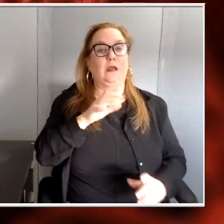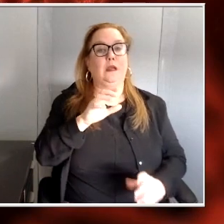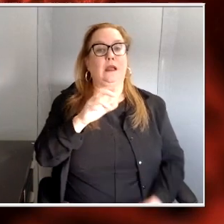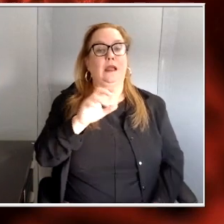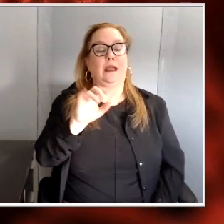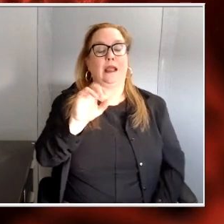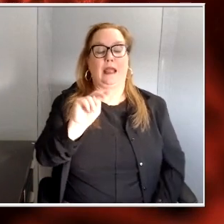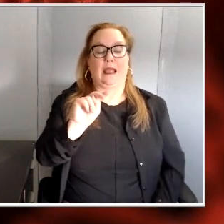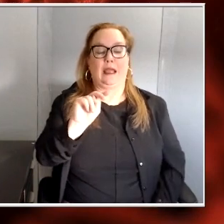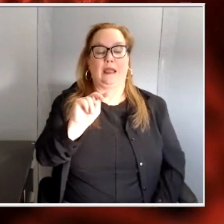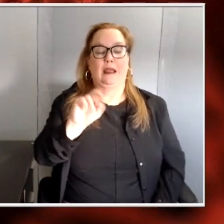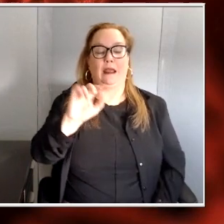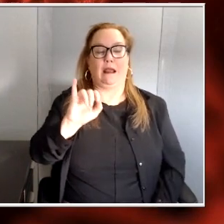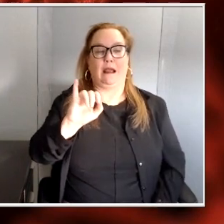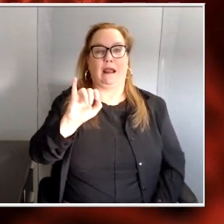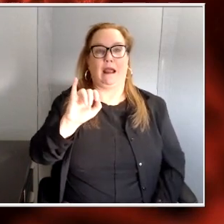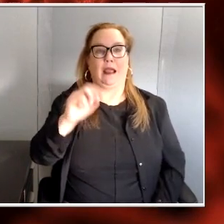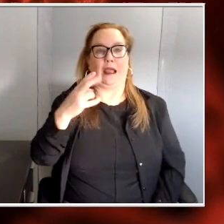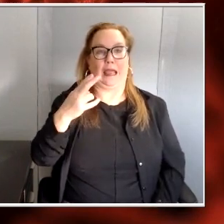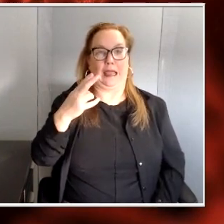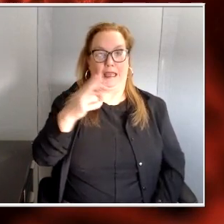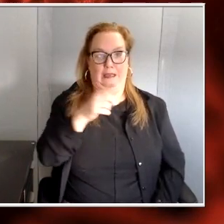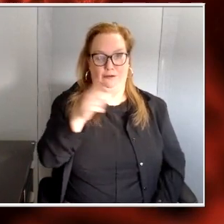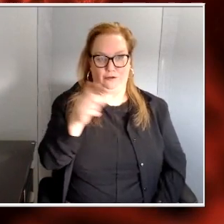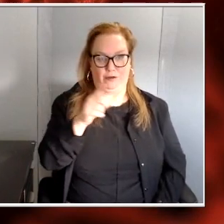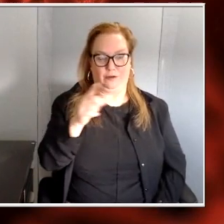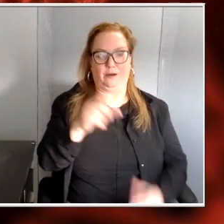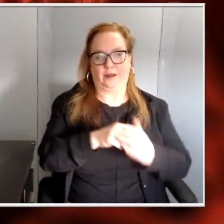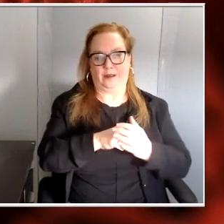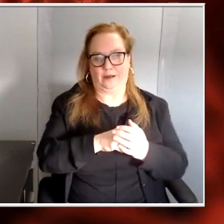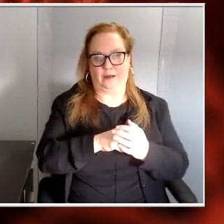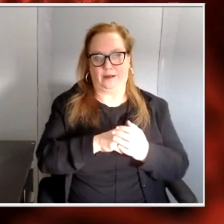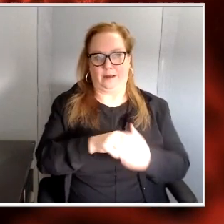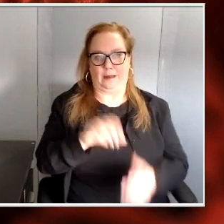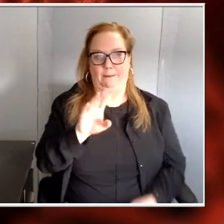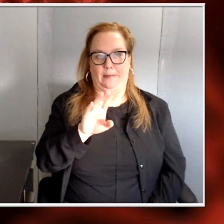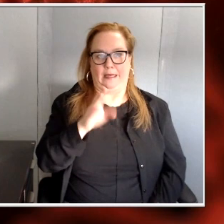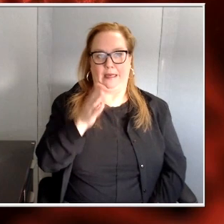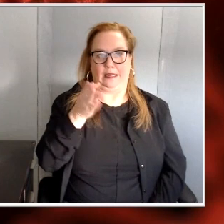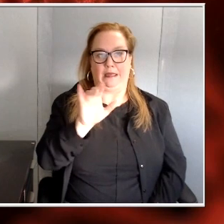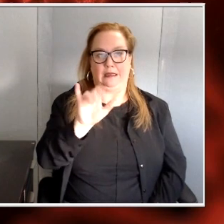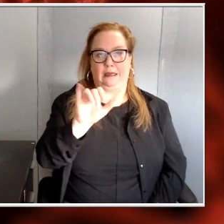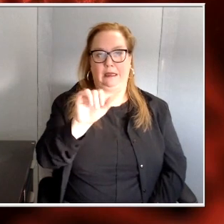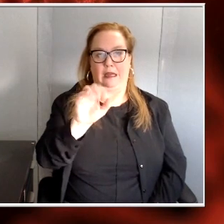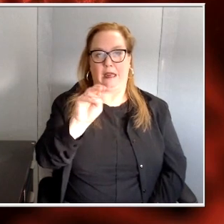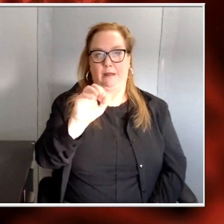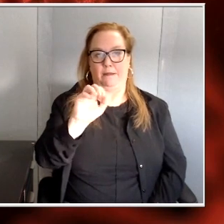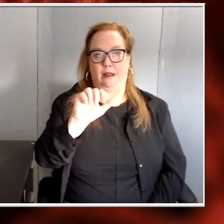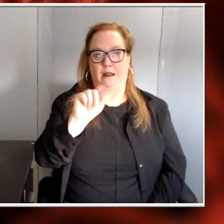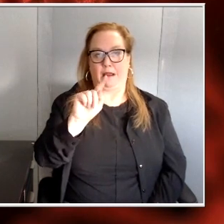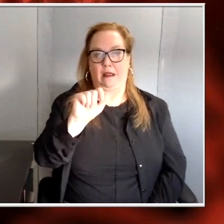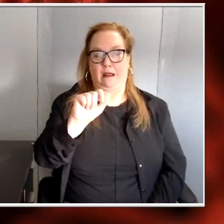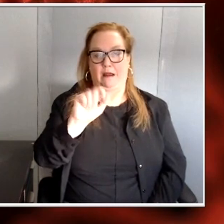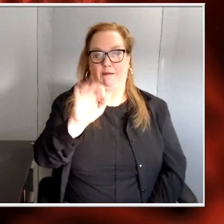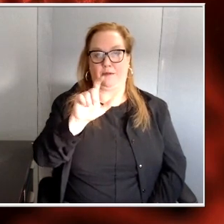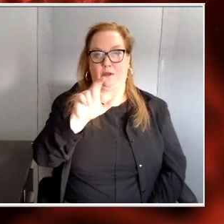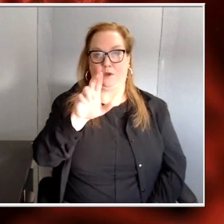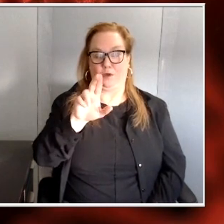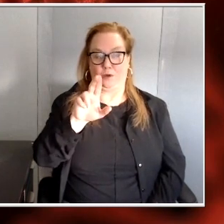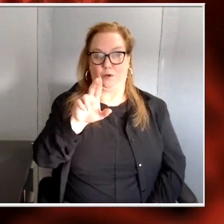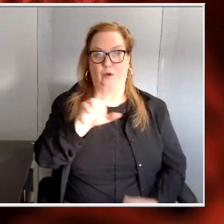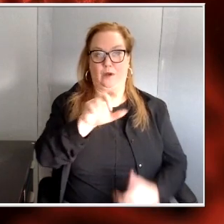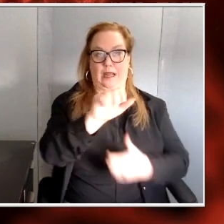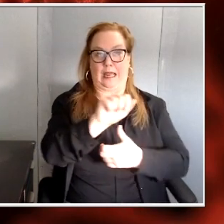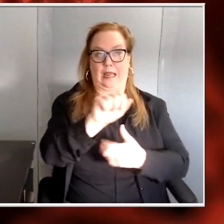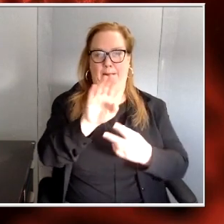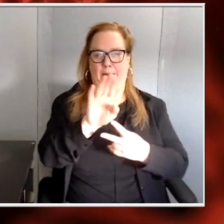the H3N2 clade and the the B Yamagata viral sequences haven't been uploaded. Those are both influenza A and B. So